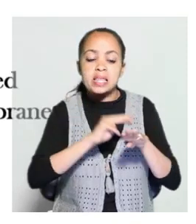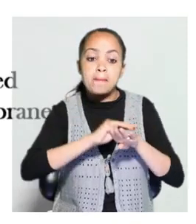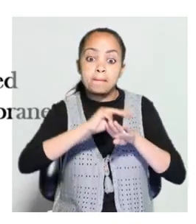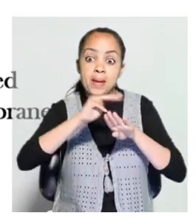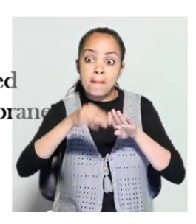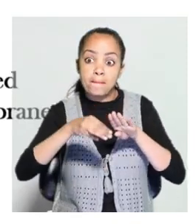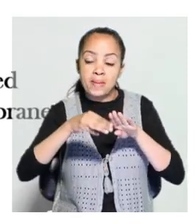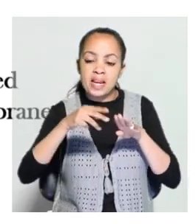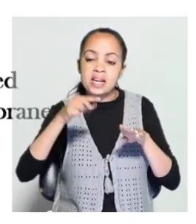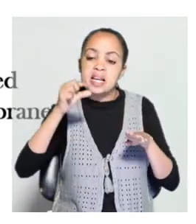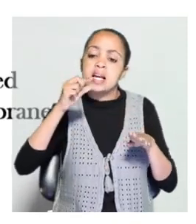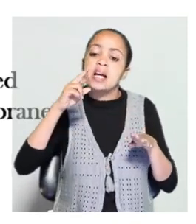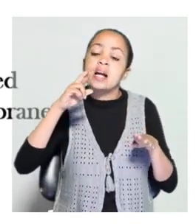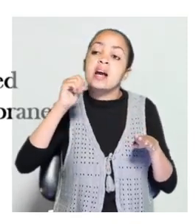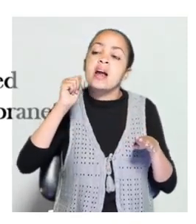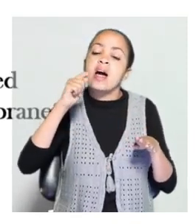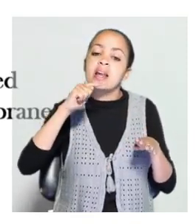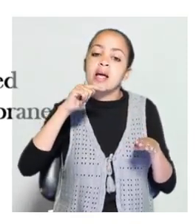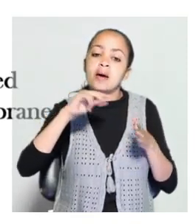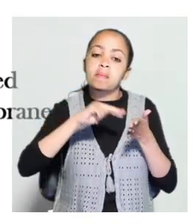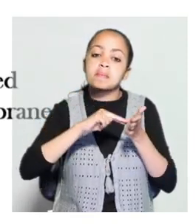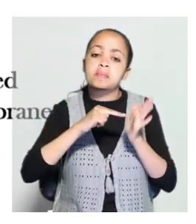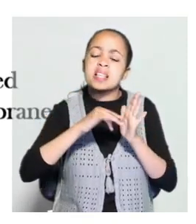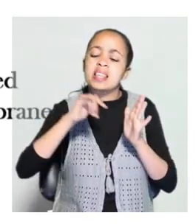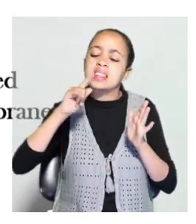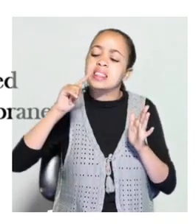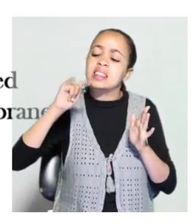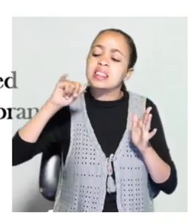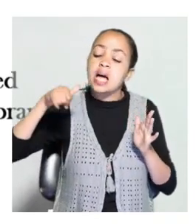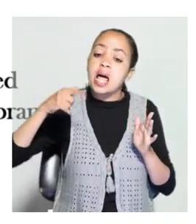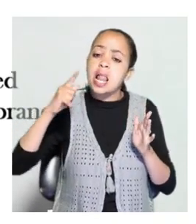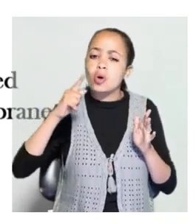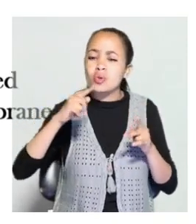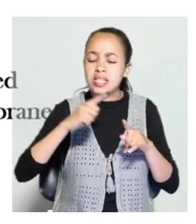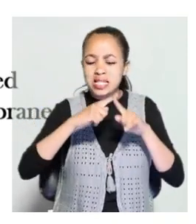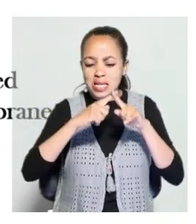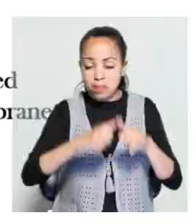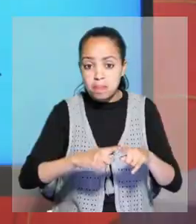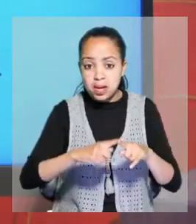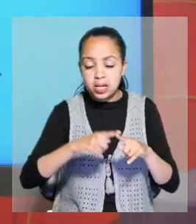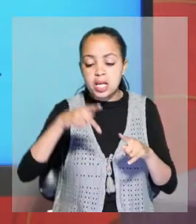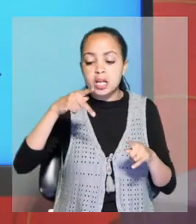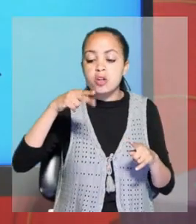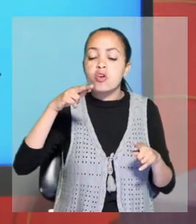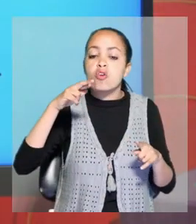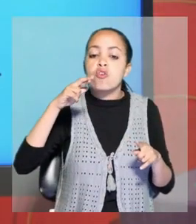membrane, granium, which we call thylakoid membrane, depend